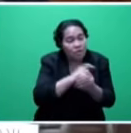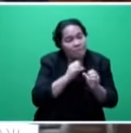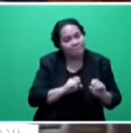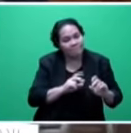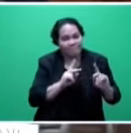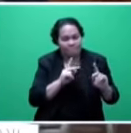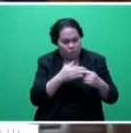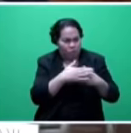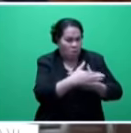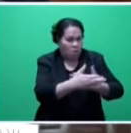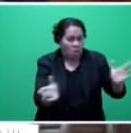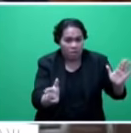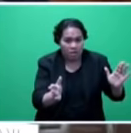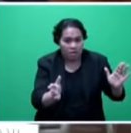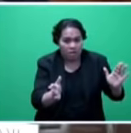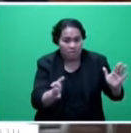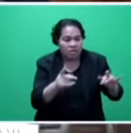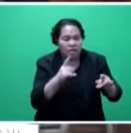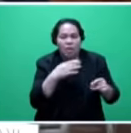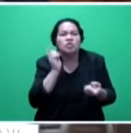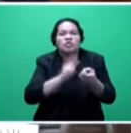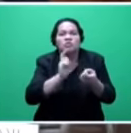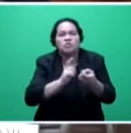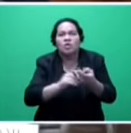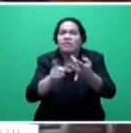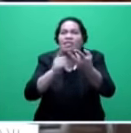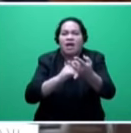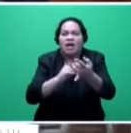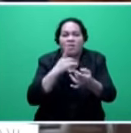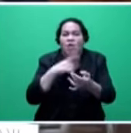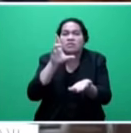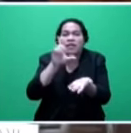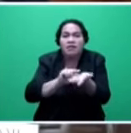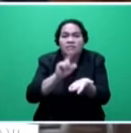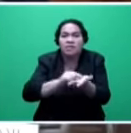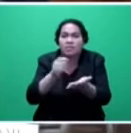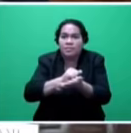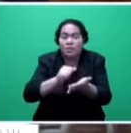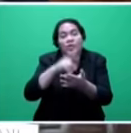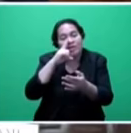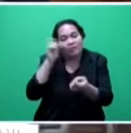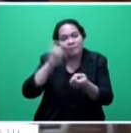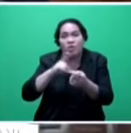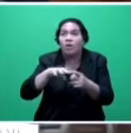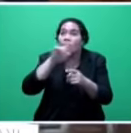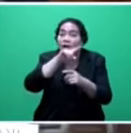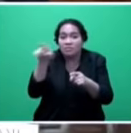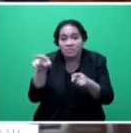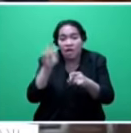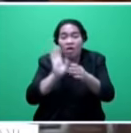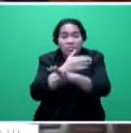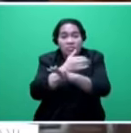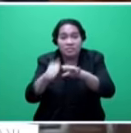are opening our doors to be flooded with cheap products from abroad which may sometimes be called dumping, particularly